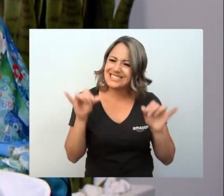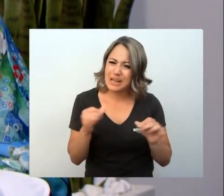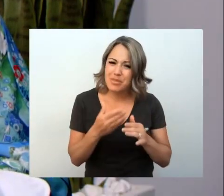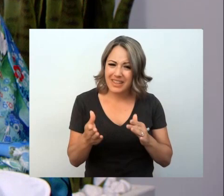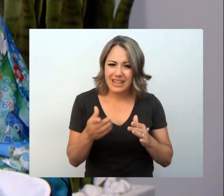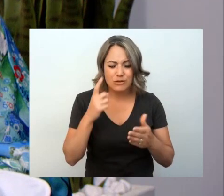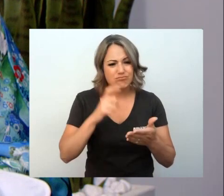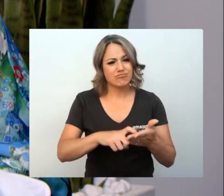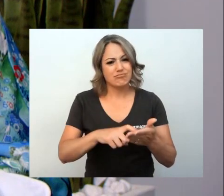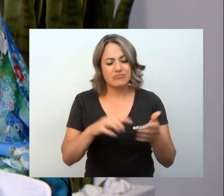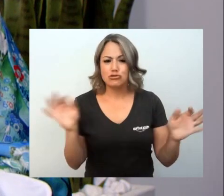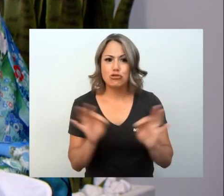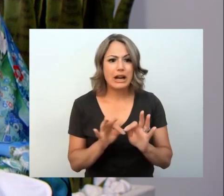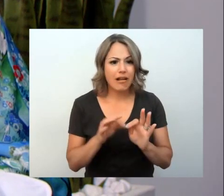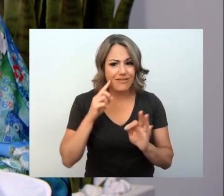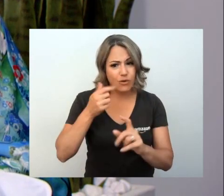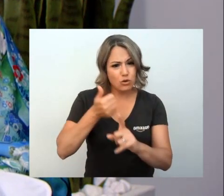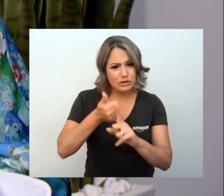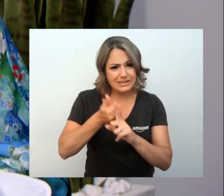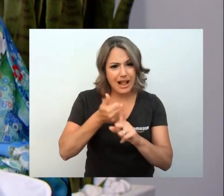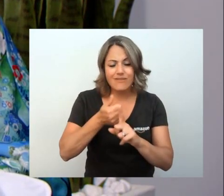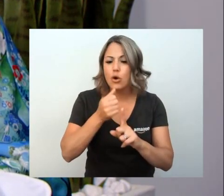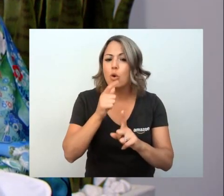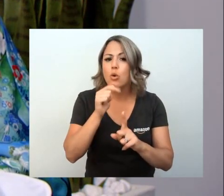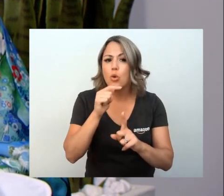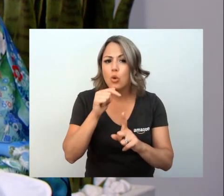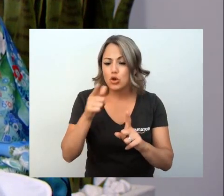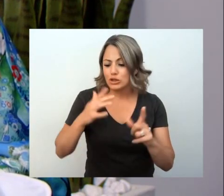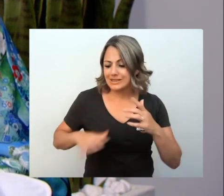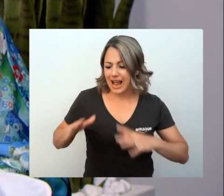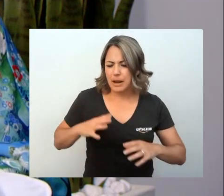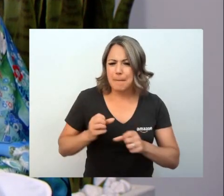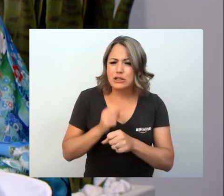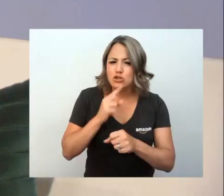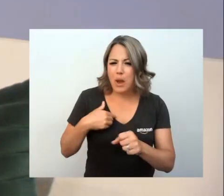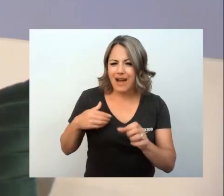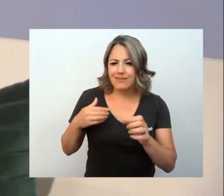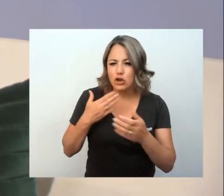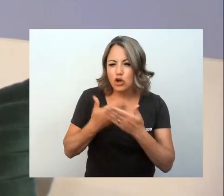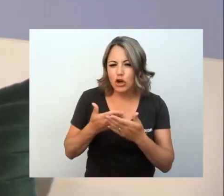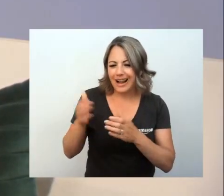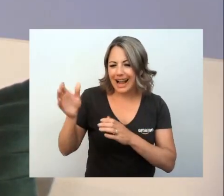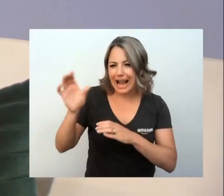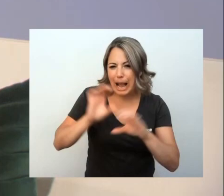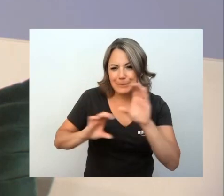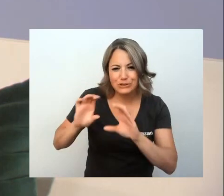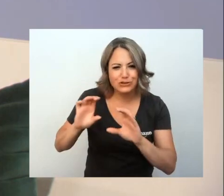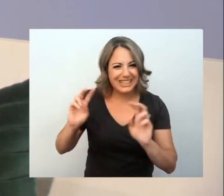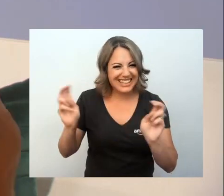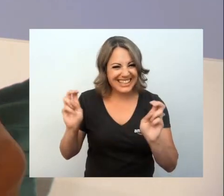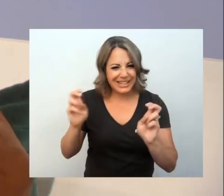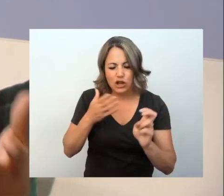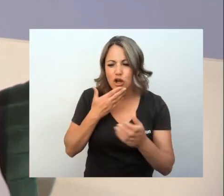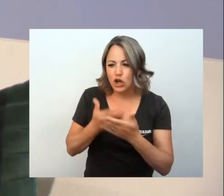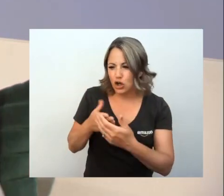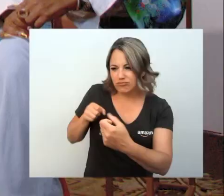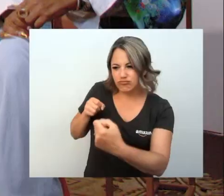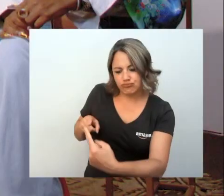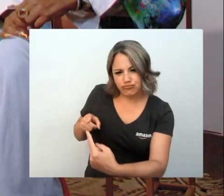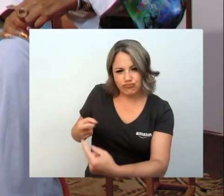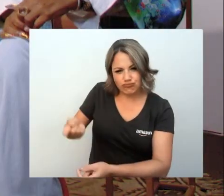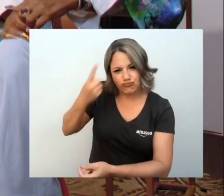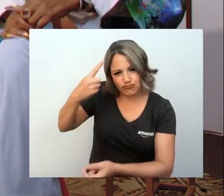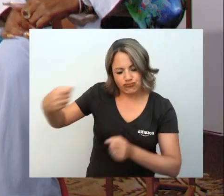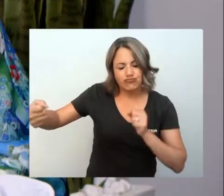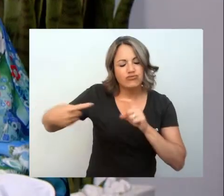is for you and whoever you're styling to have chemistry. Yes. So can you explain why that's so important and how that benefits both you and